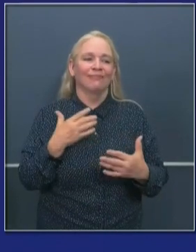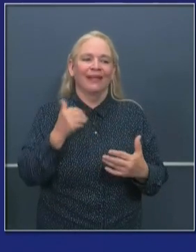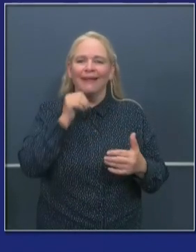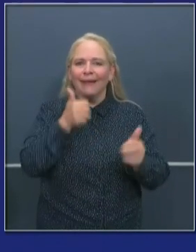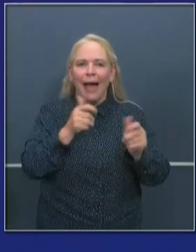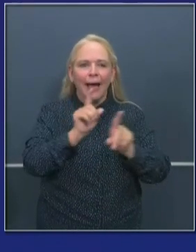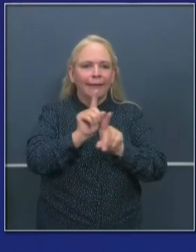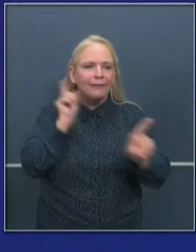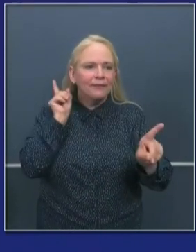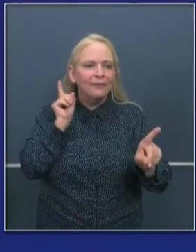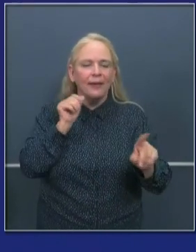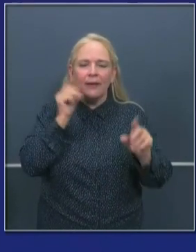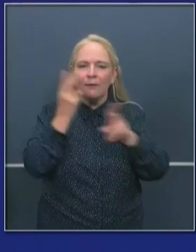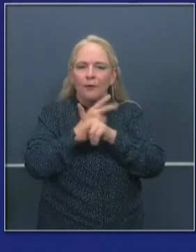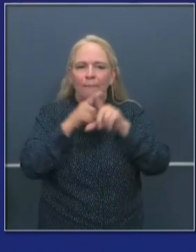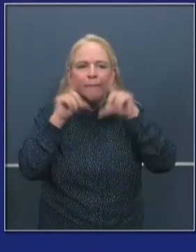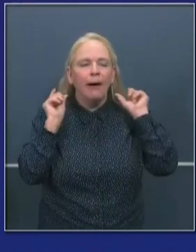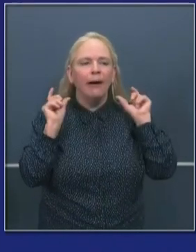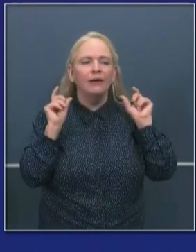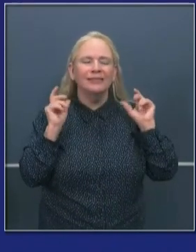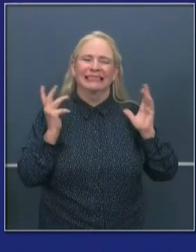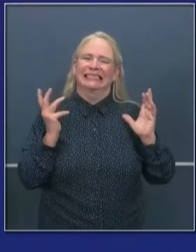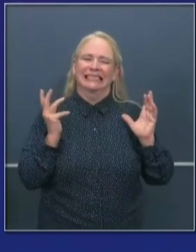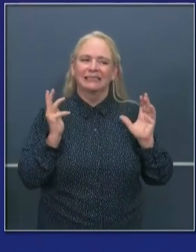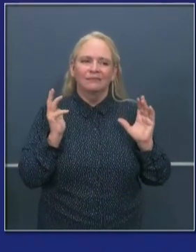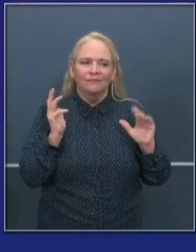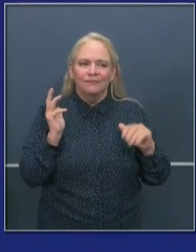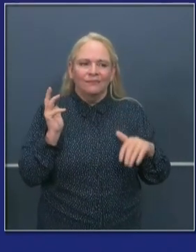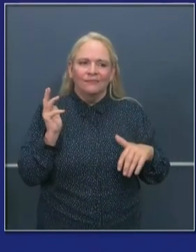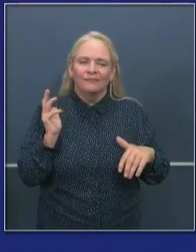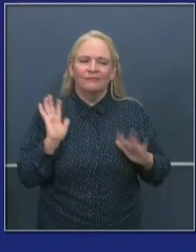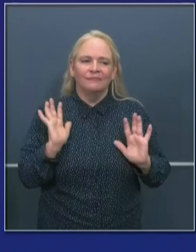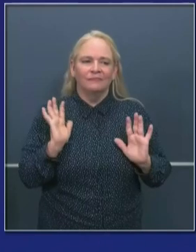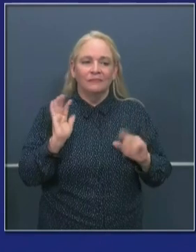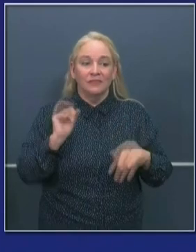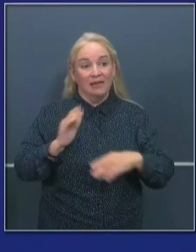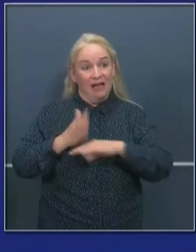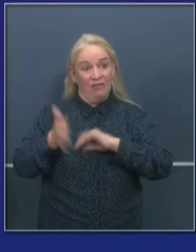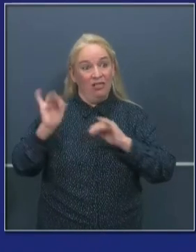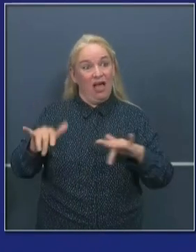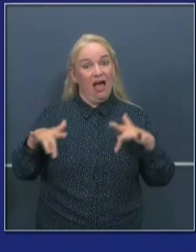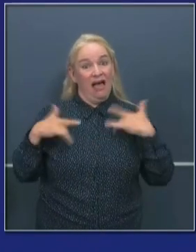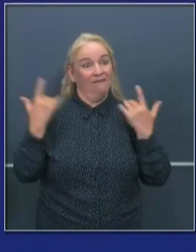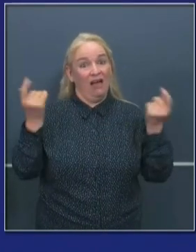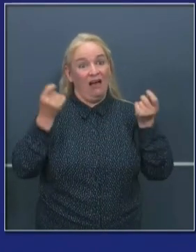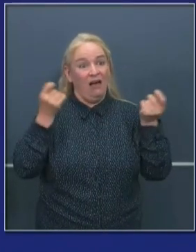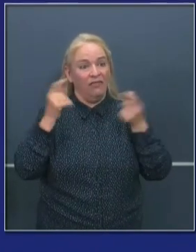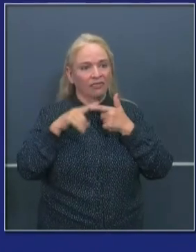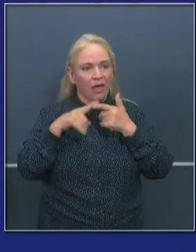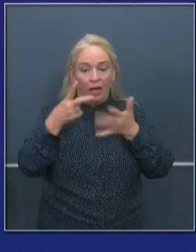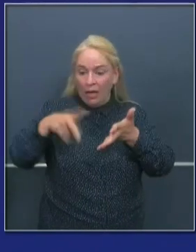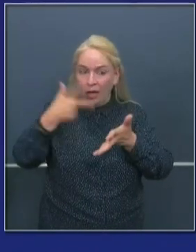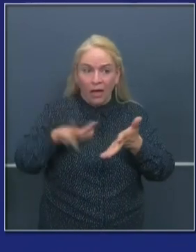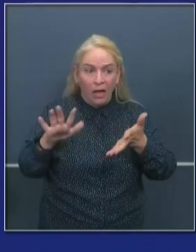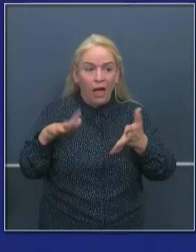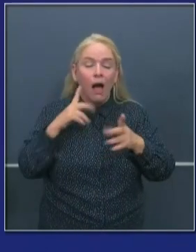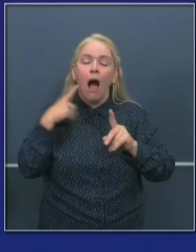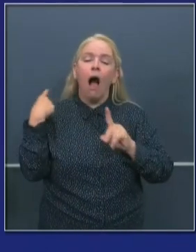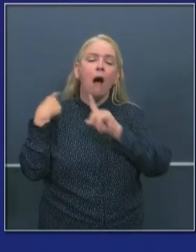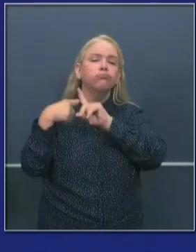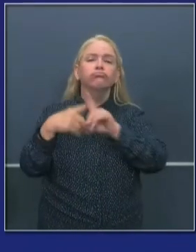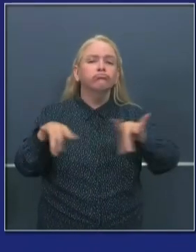wearing face masks, and the prospect that in a week or 2 to 3 weeks, we'll see those numbers spike yet